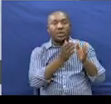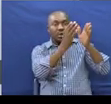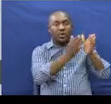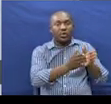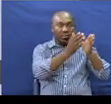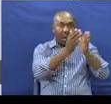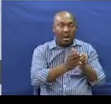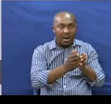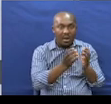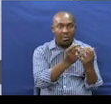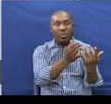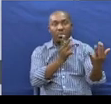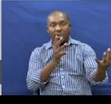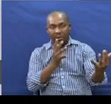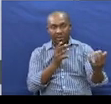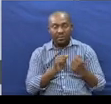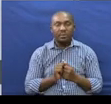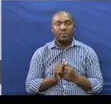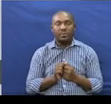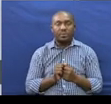Then number 2,